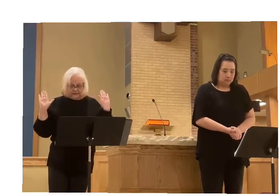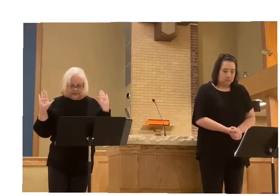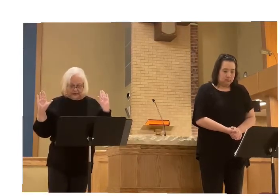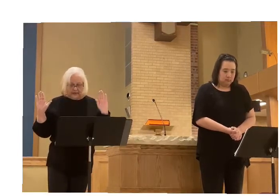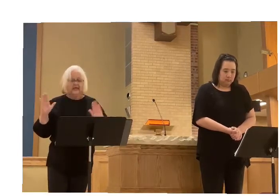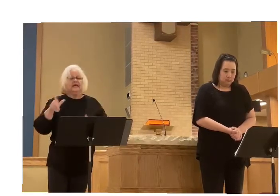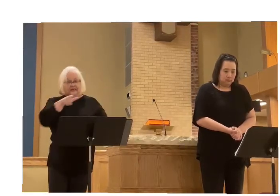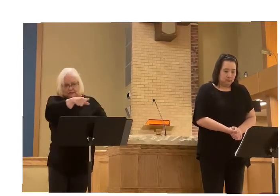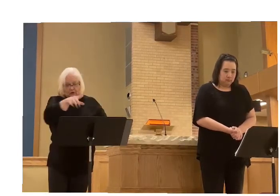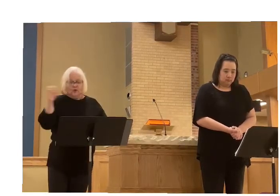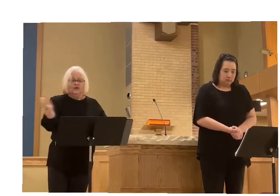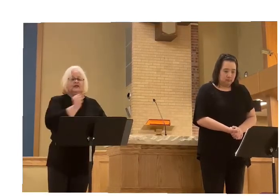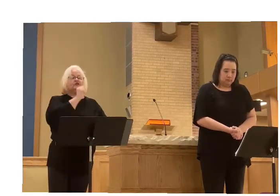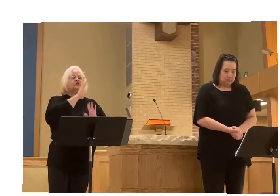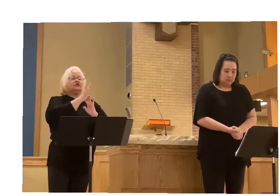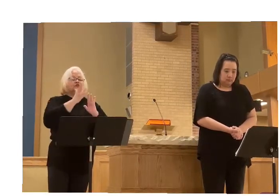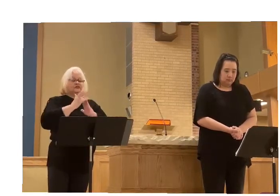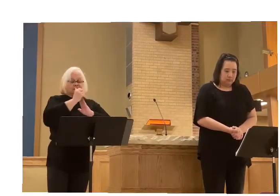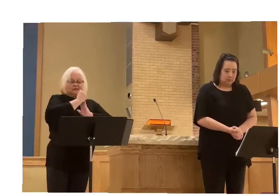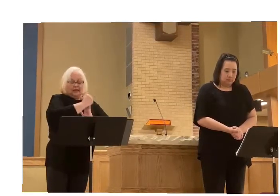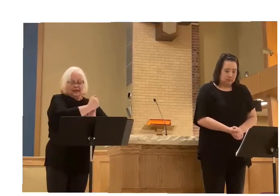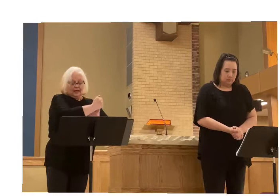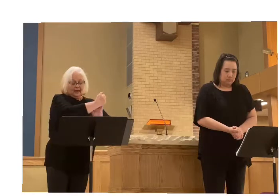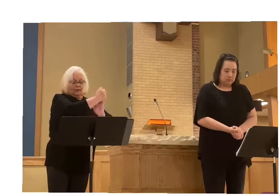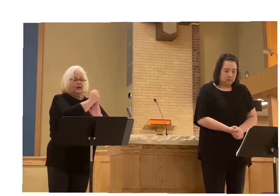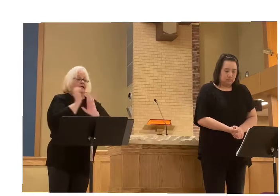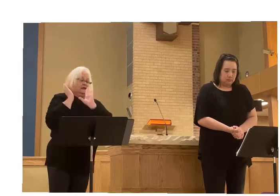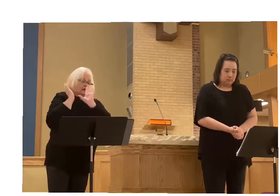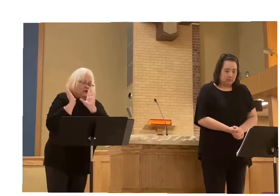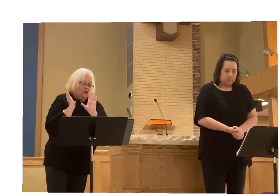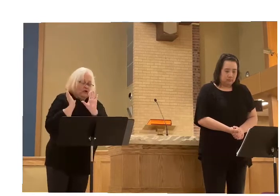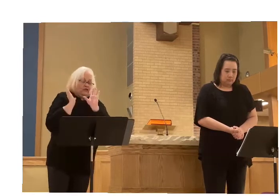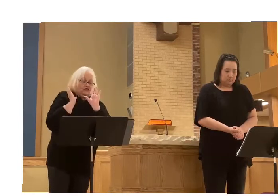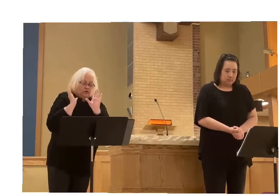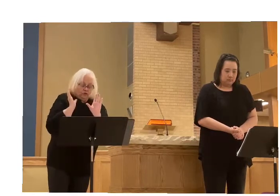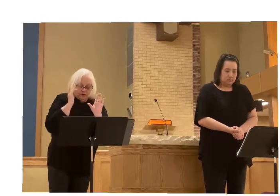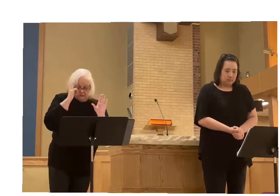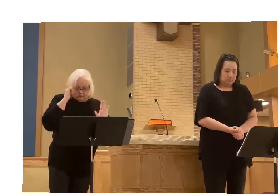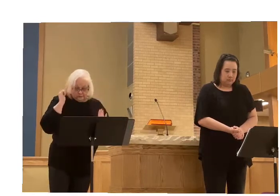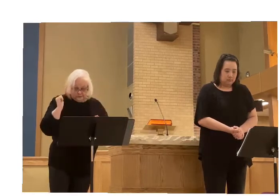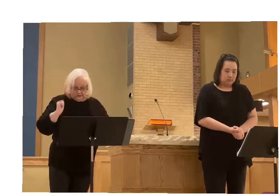they took Jesus and led him away, bearing the cross for himself.